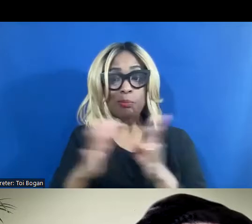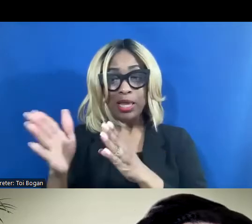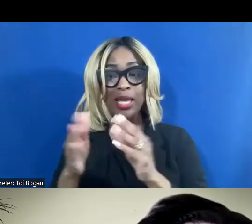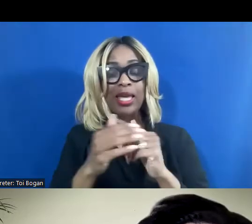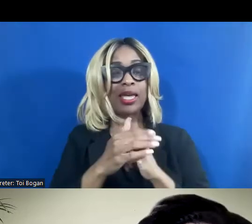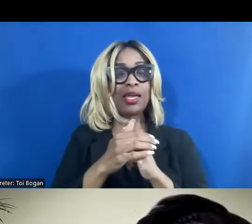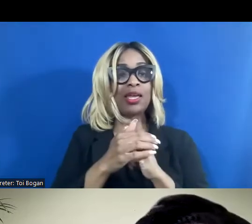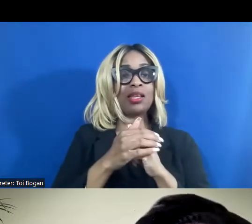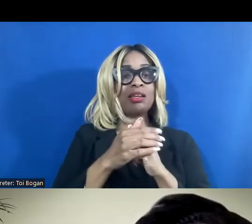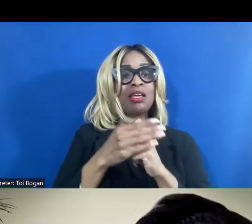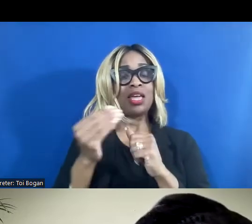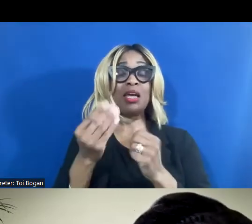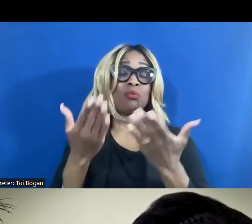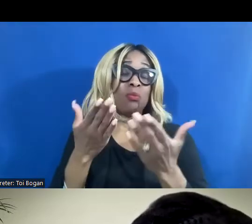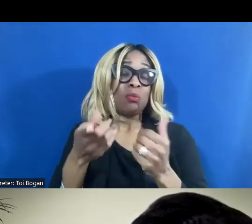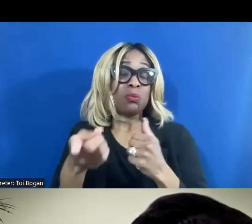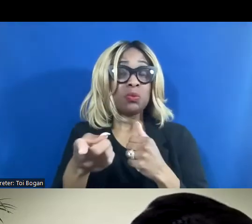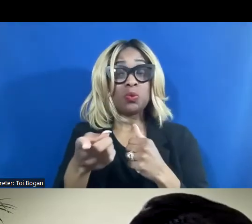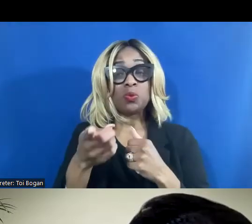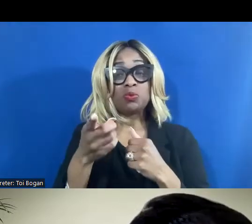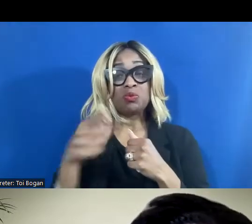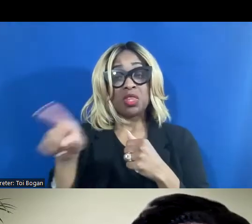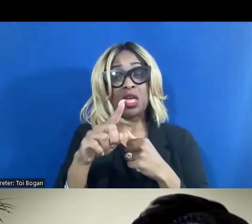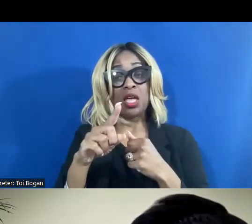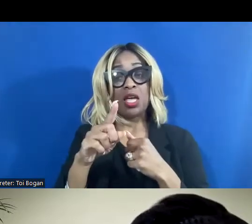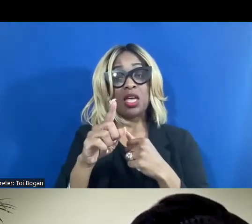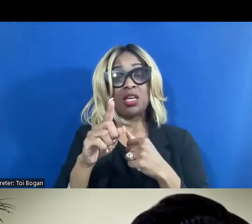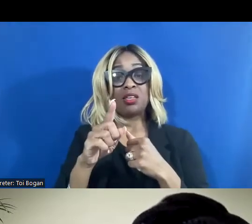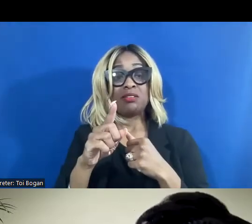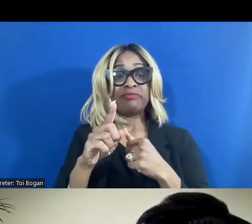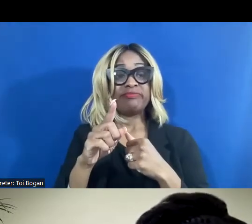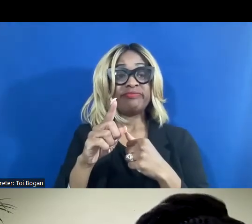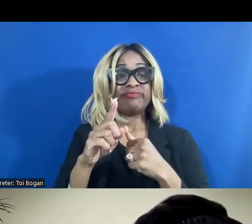and overall less likely to even pursue